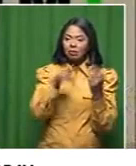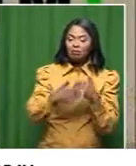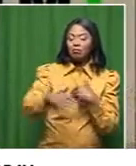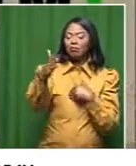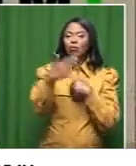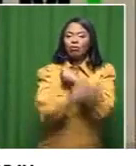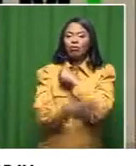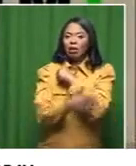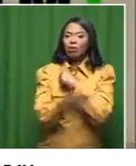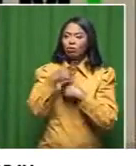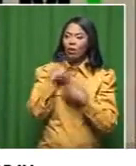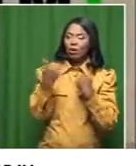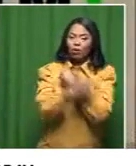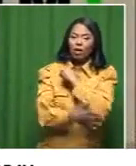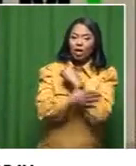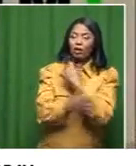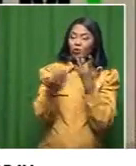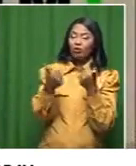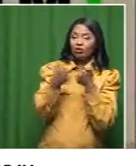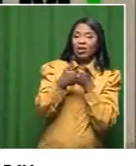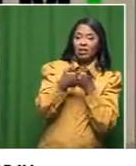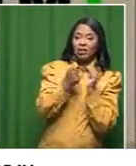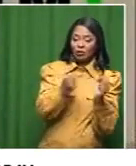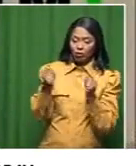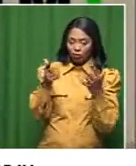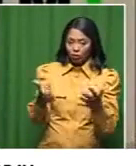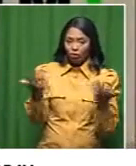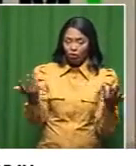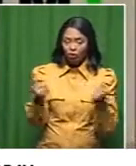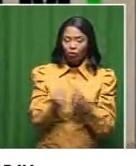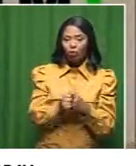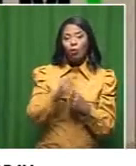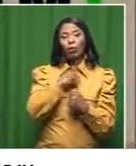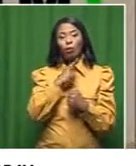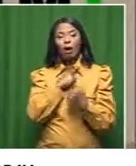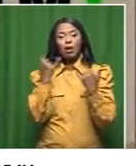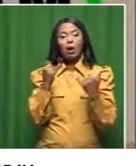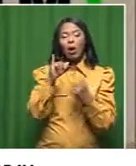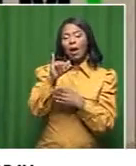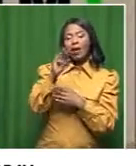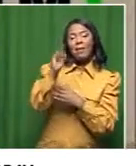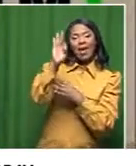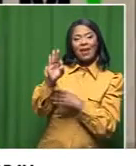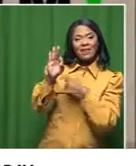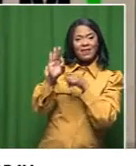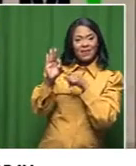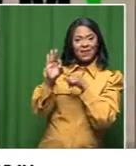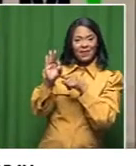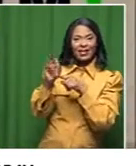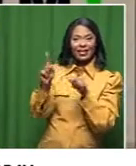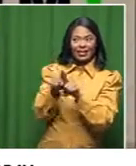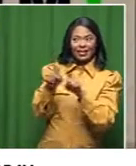is already at a challenge right now. I mean, given the fact that the IMF has